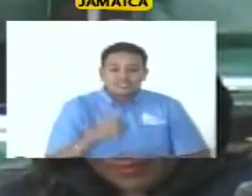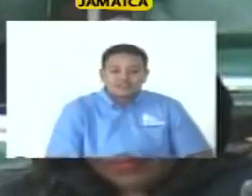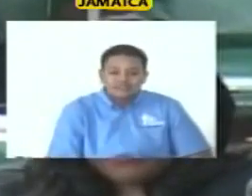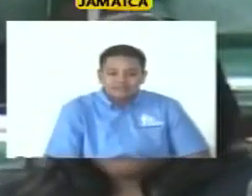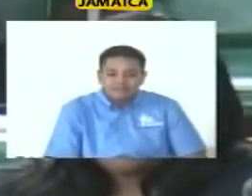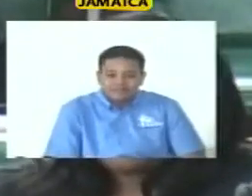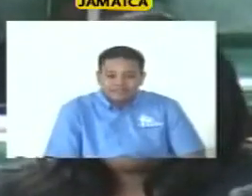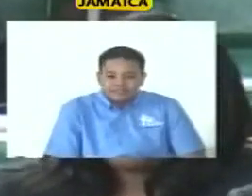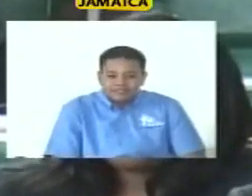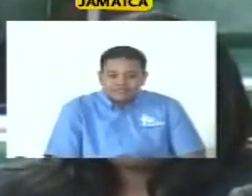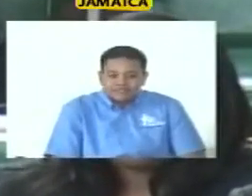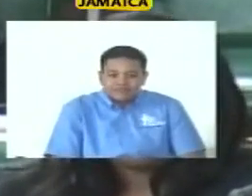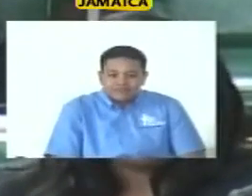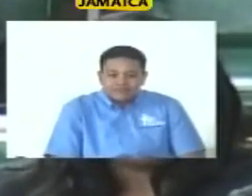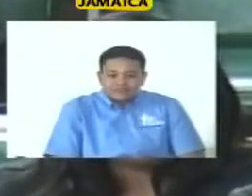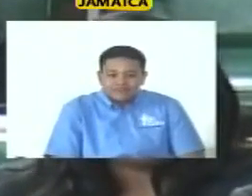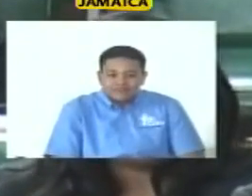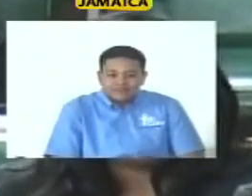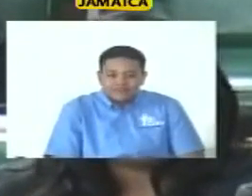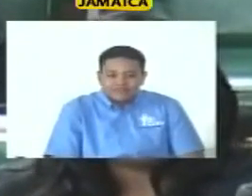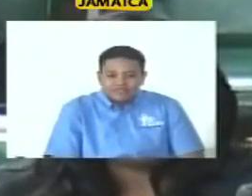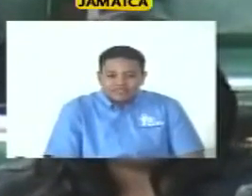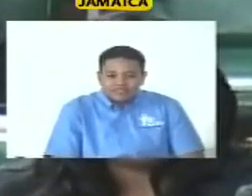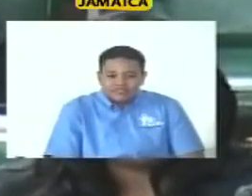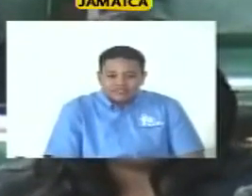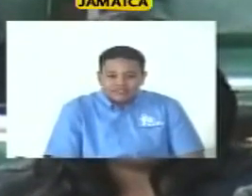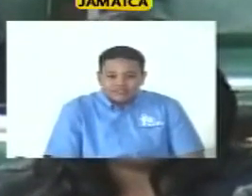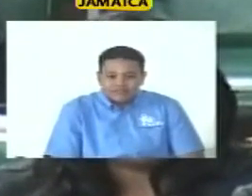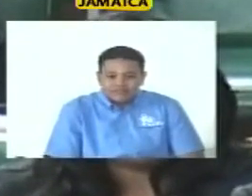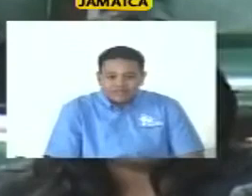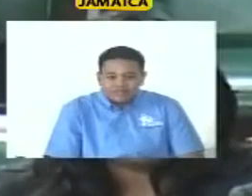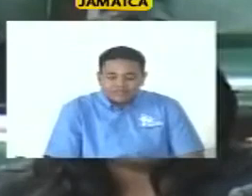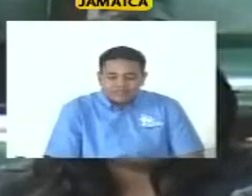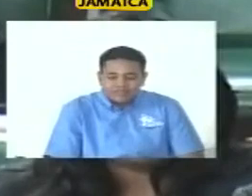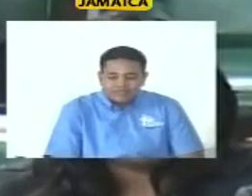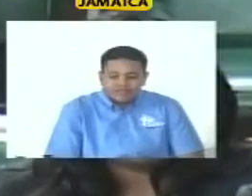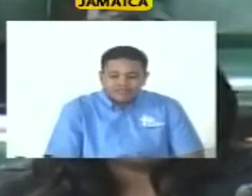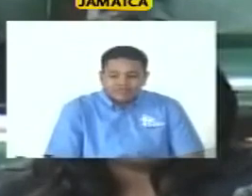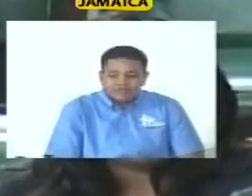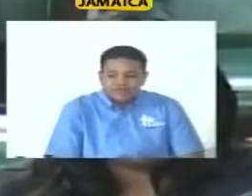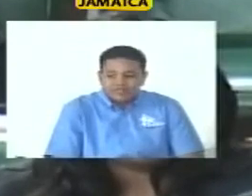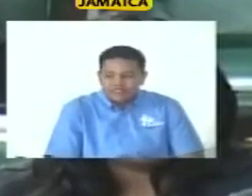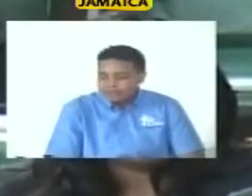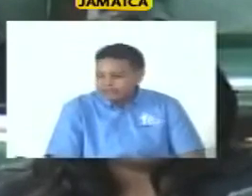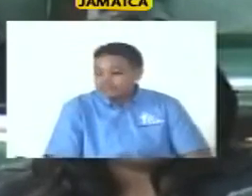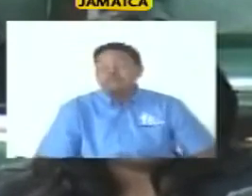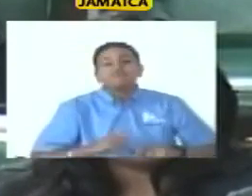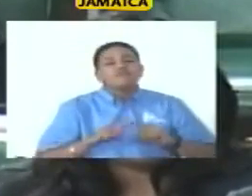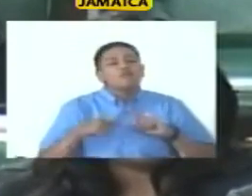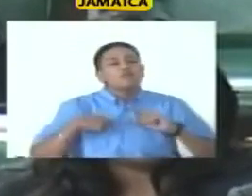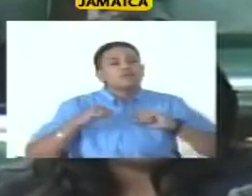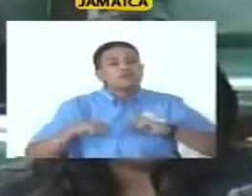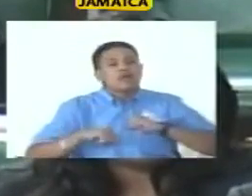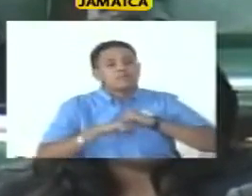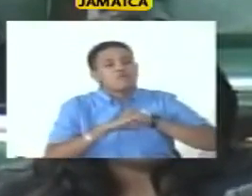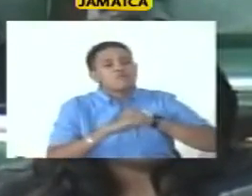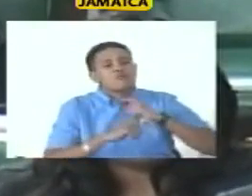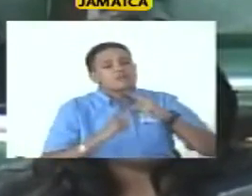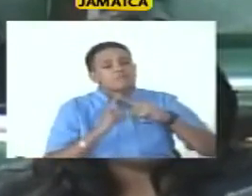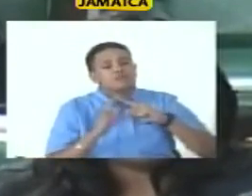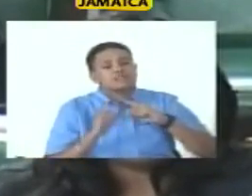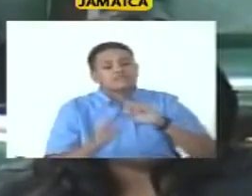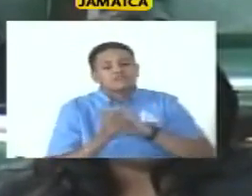but it, really, this is where we can promote the positives of this bill, and indeed